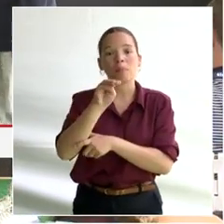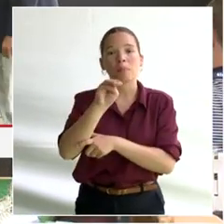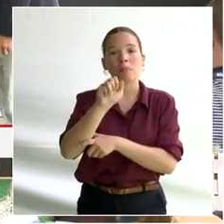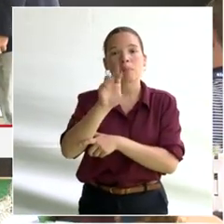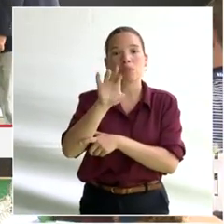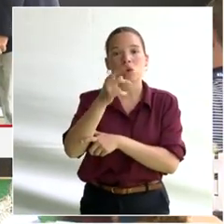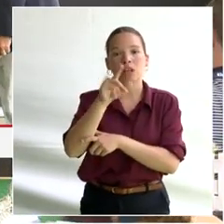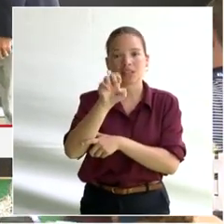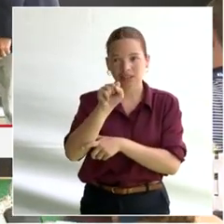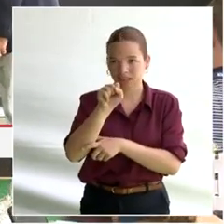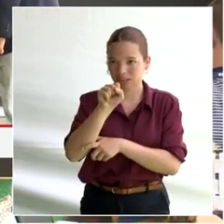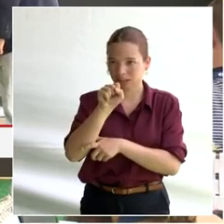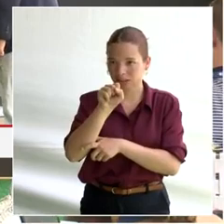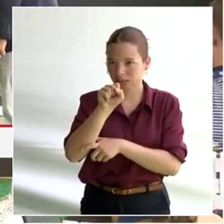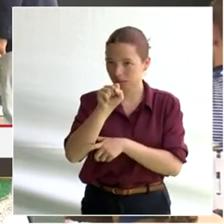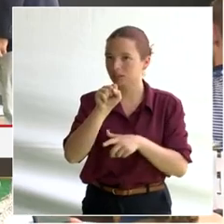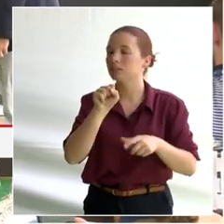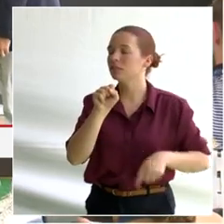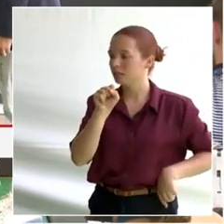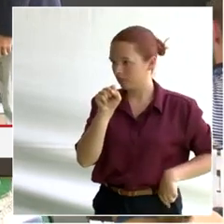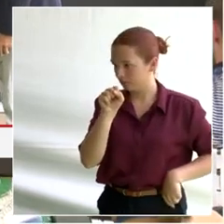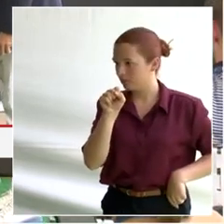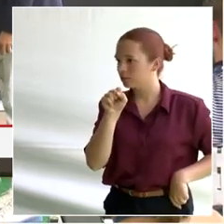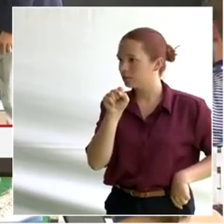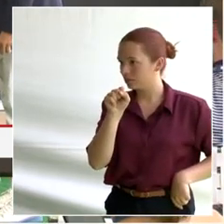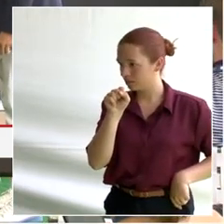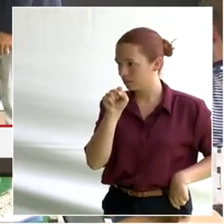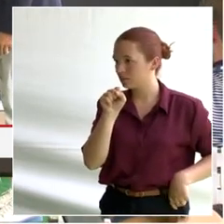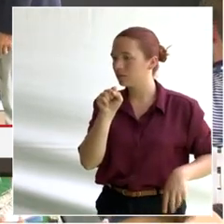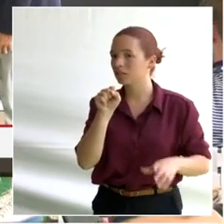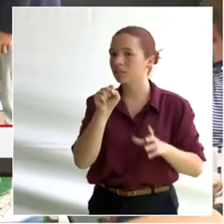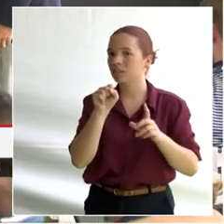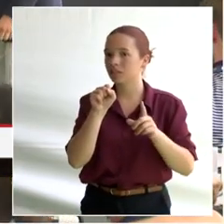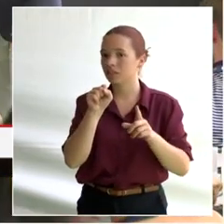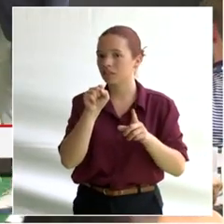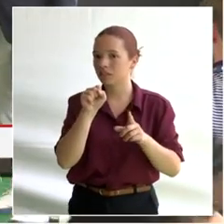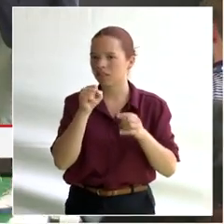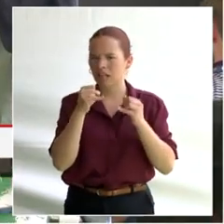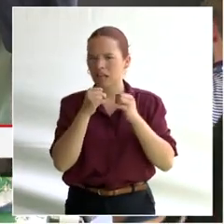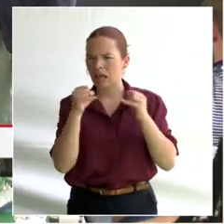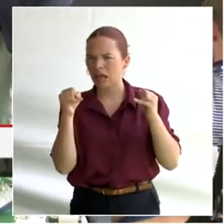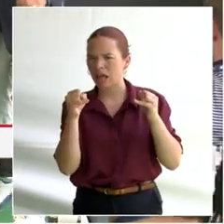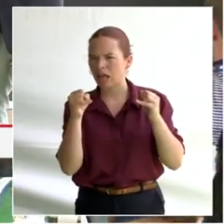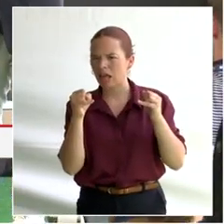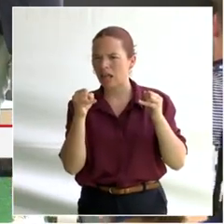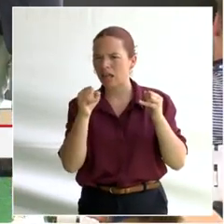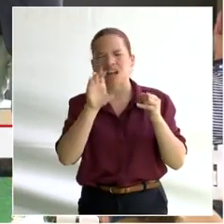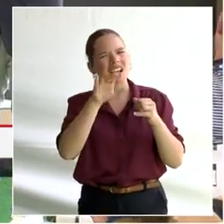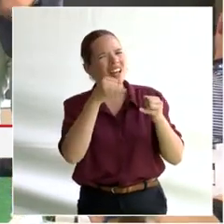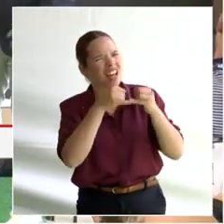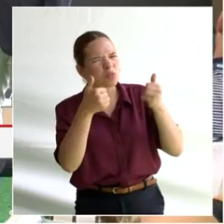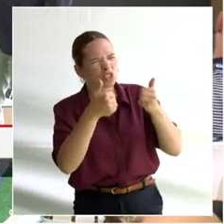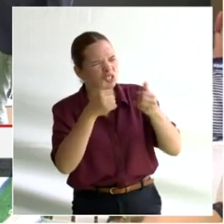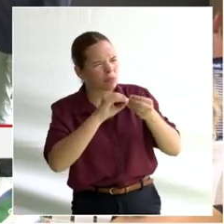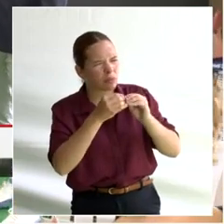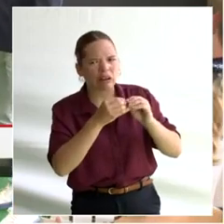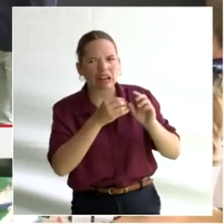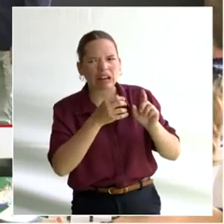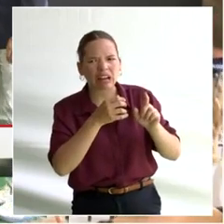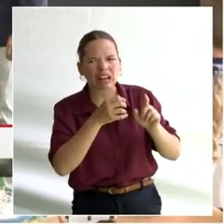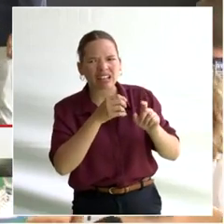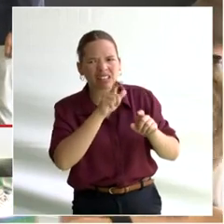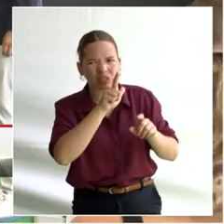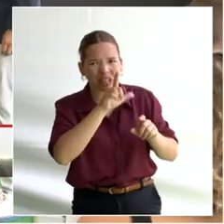You got the line? Line What line number, Roberta? 28? 28, so